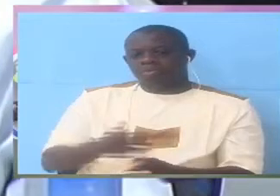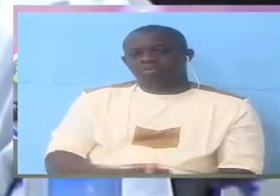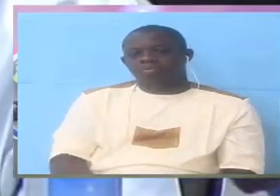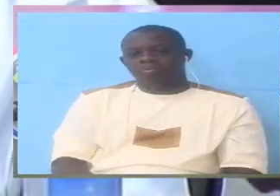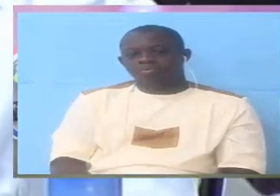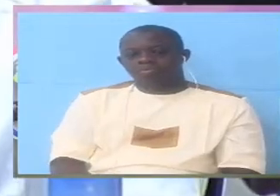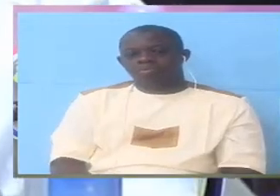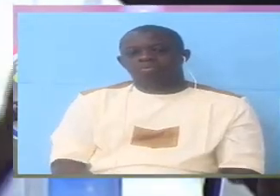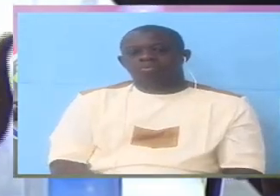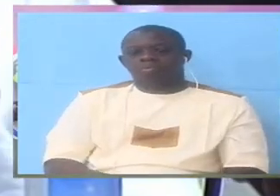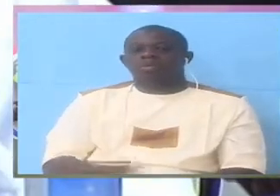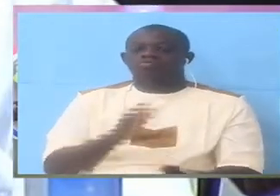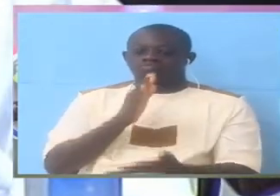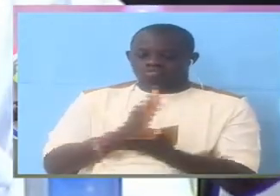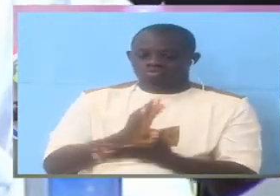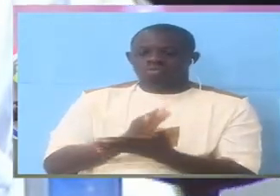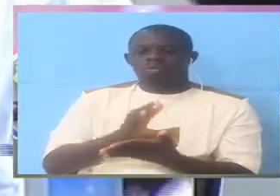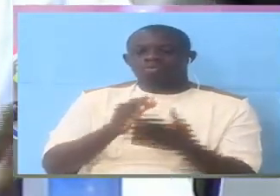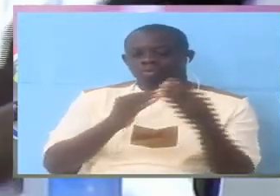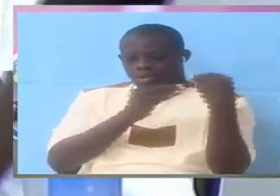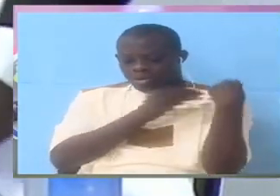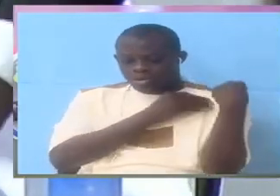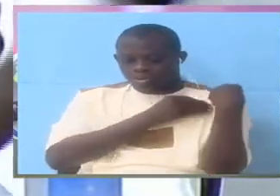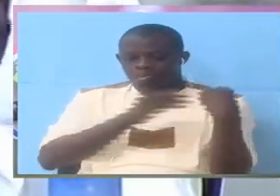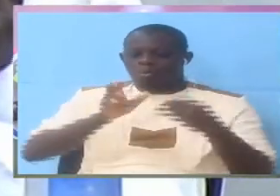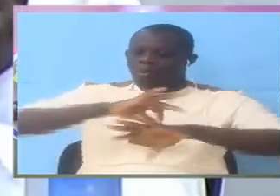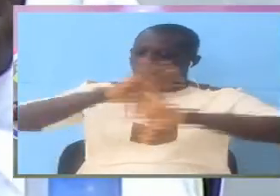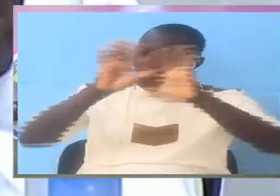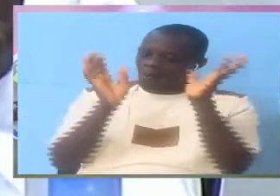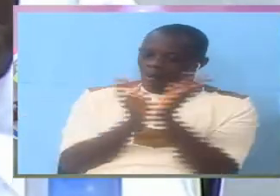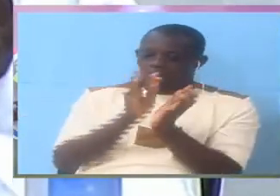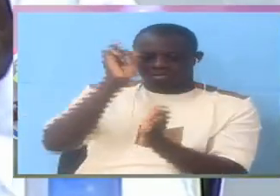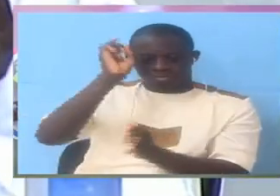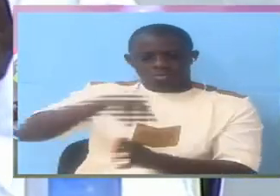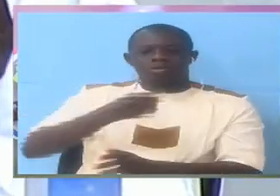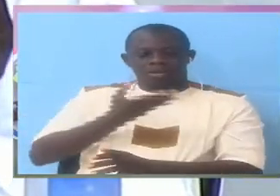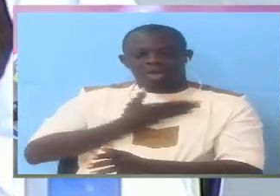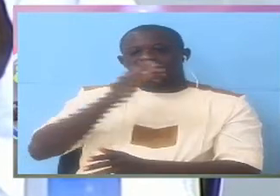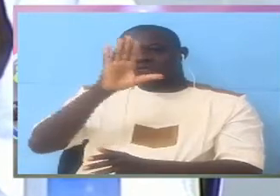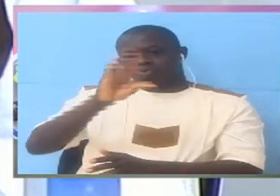It's a duty that we all have to do.